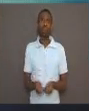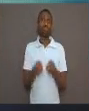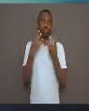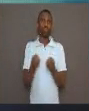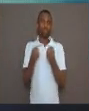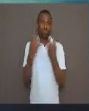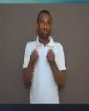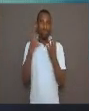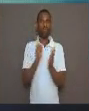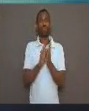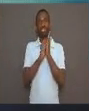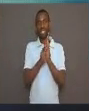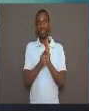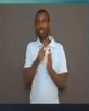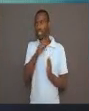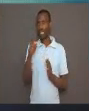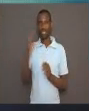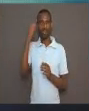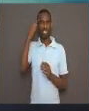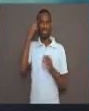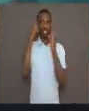examples as you can think of.